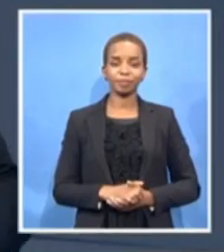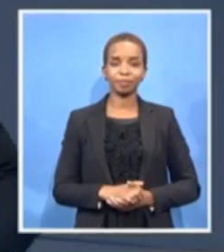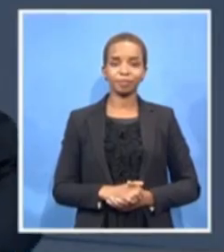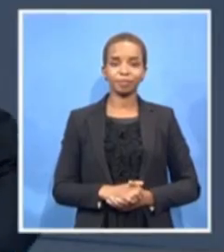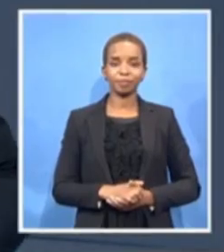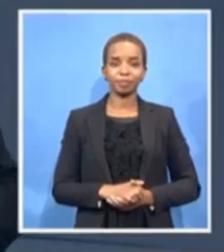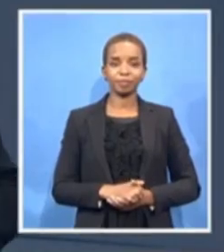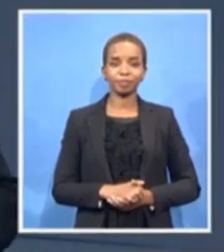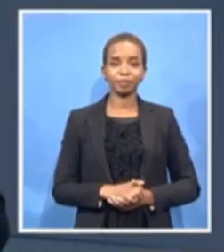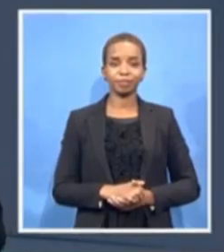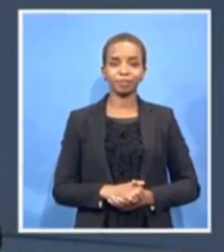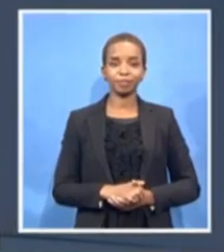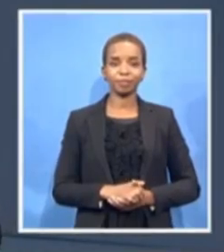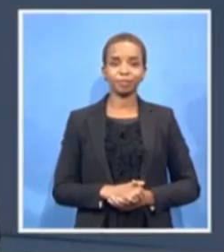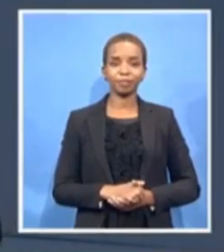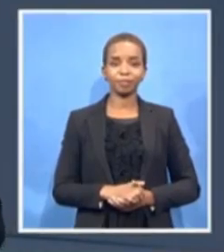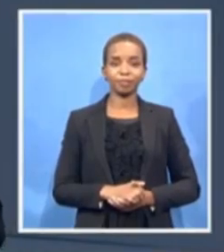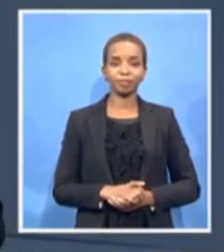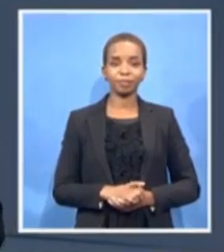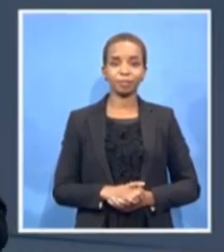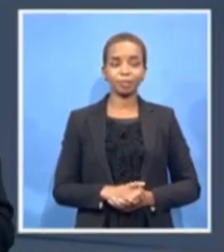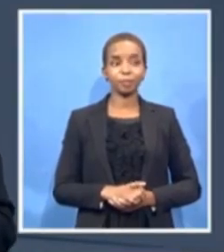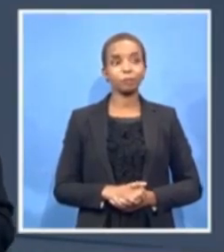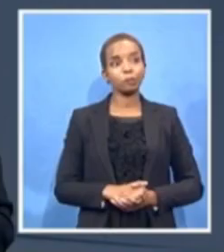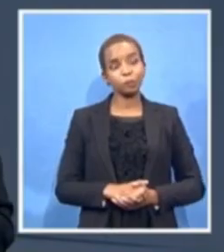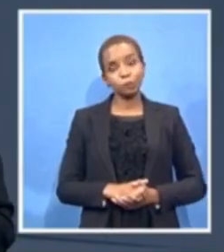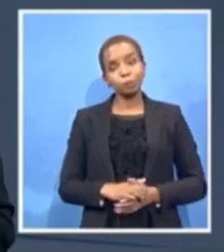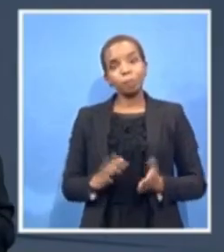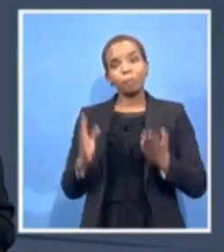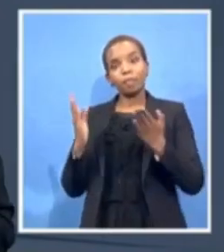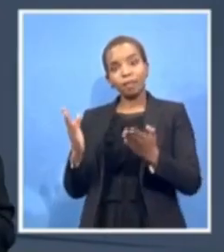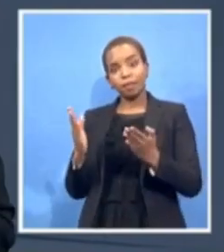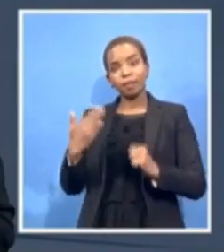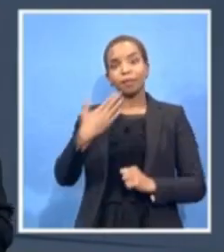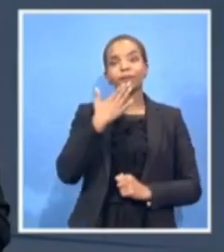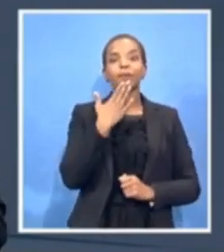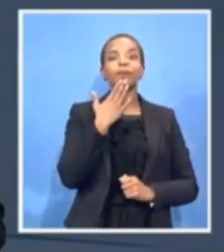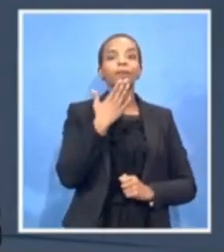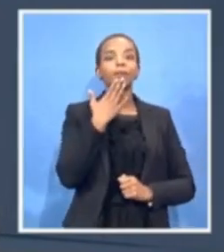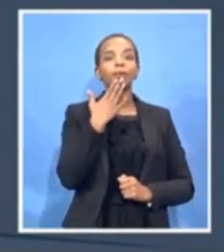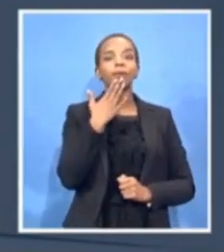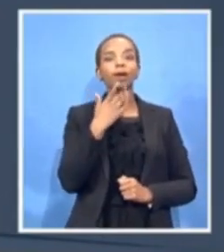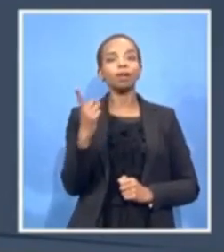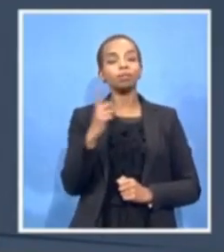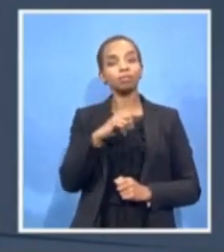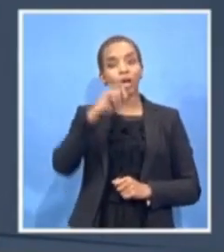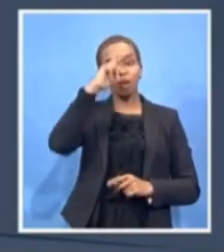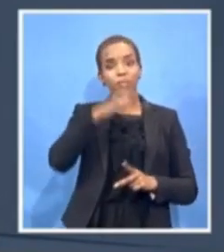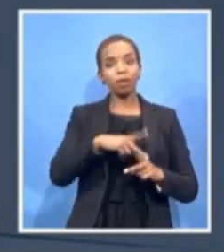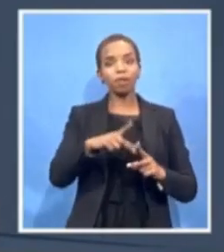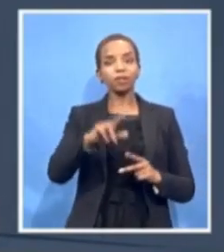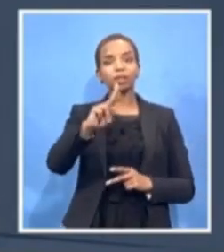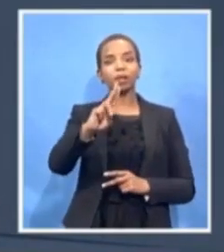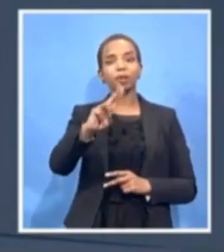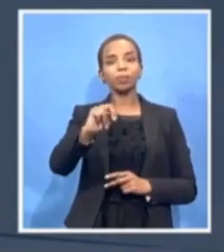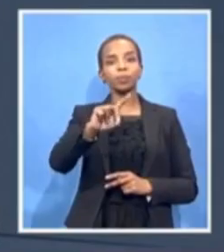That was Professor Patrick Lumumba, delivering the Pan Africanism lecture courtesy of the Economic